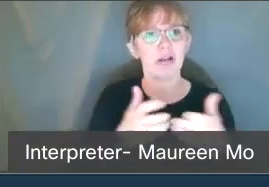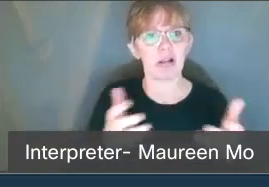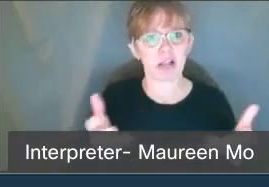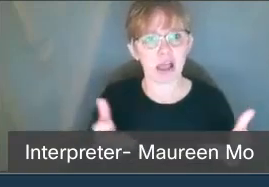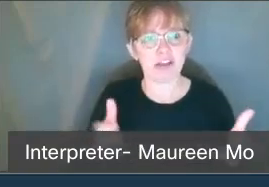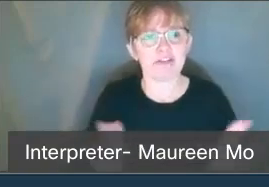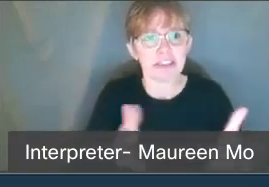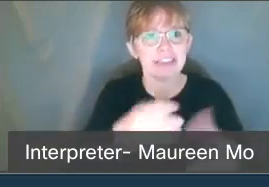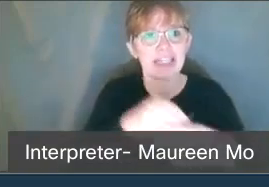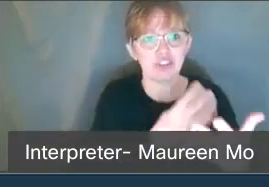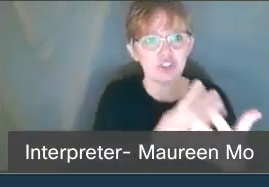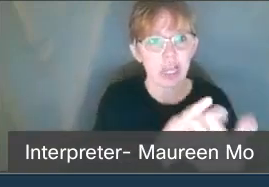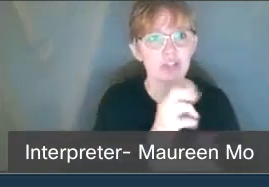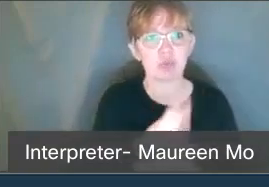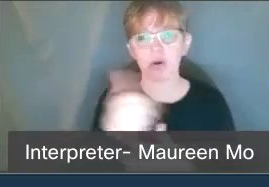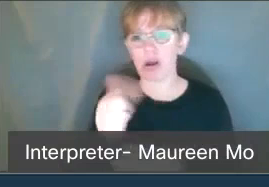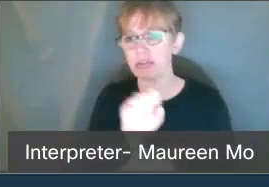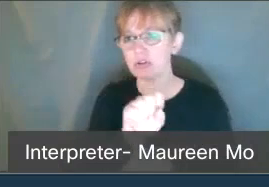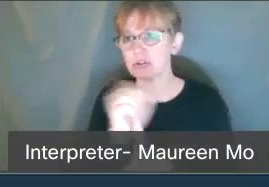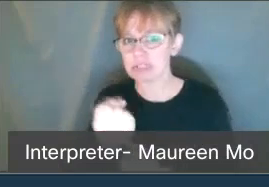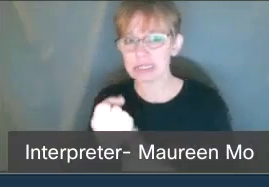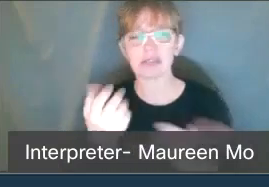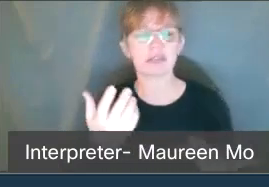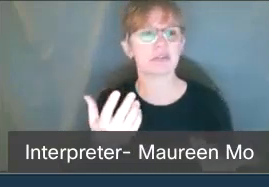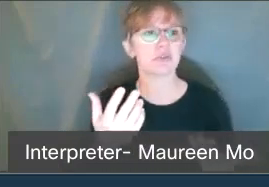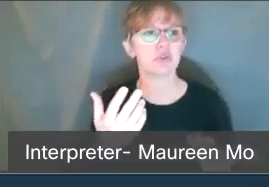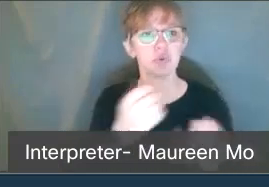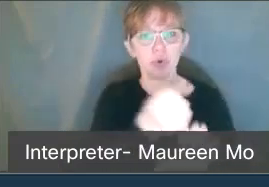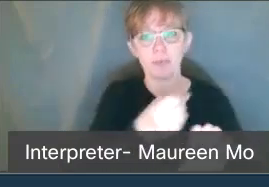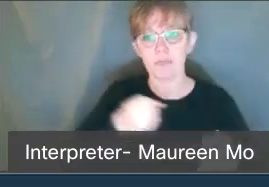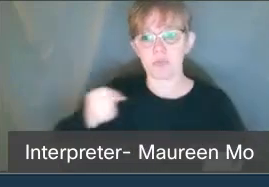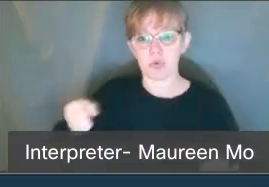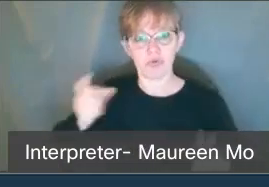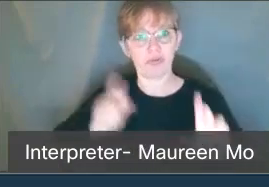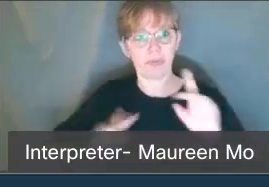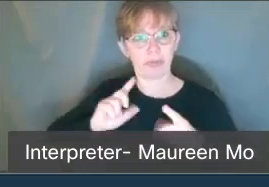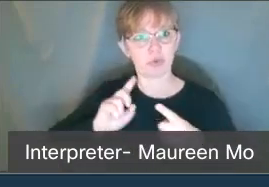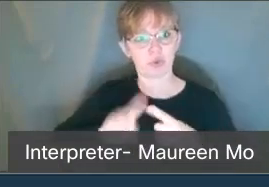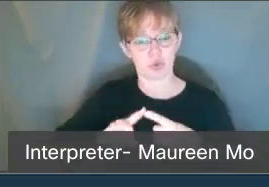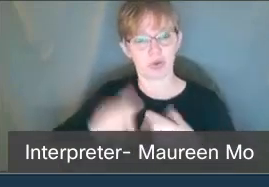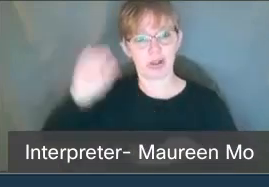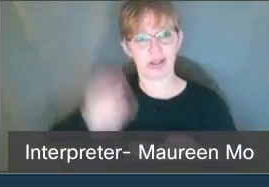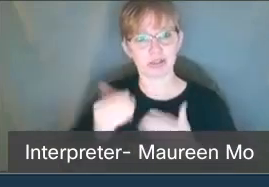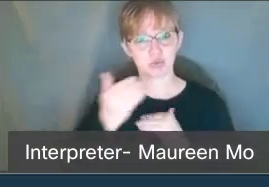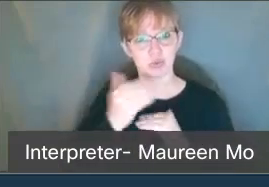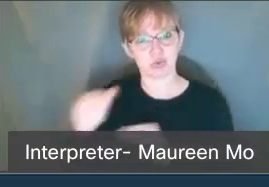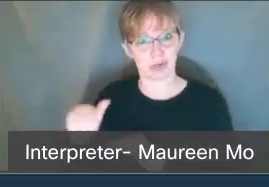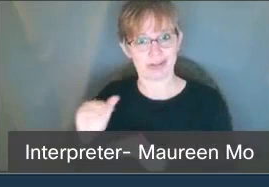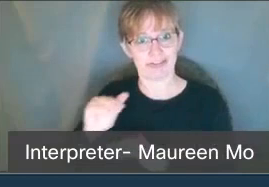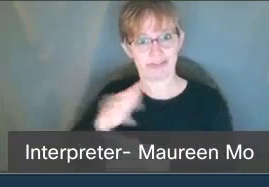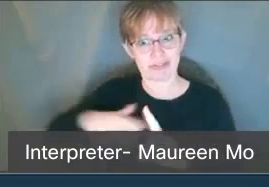settings to move people to other settings that are potentially less restrictive and for which there would